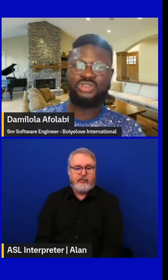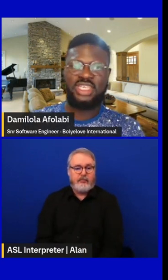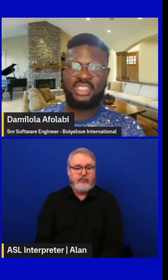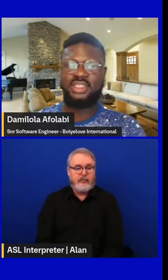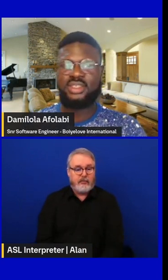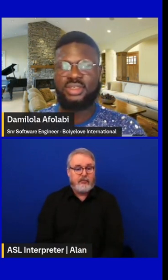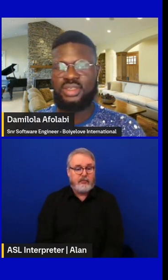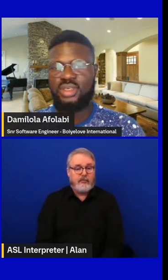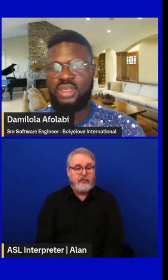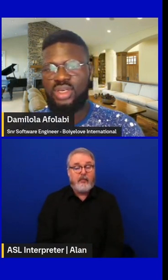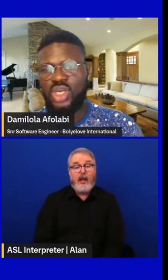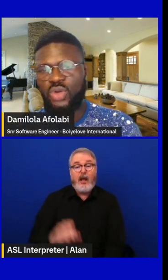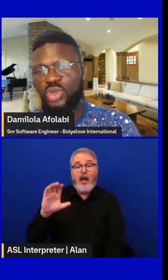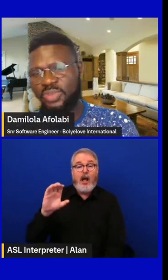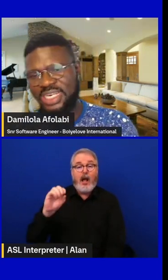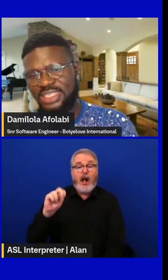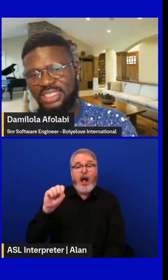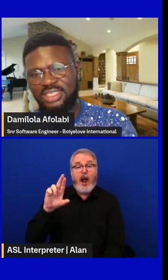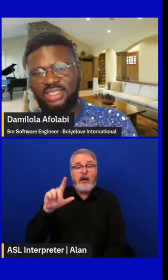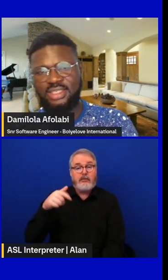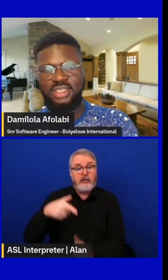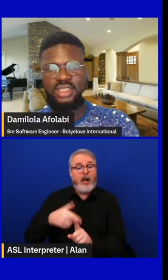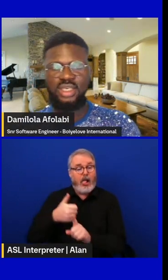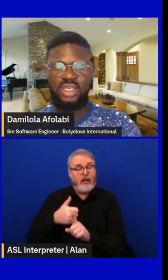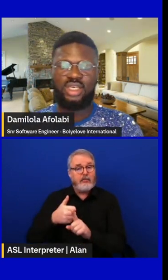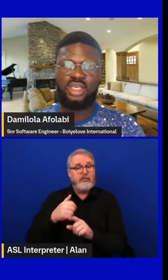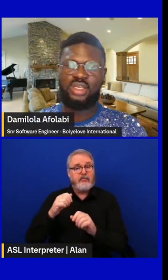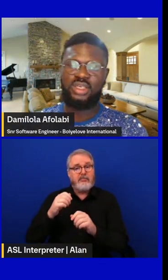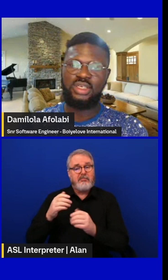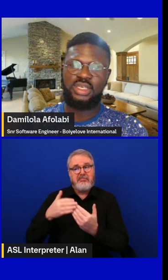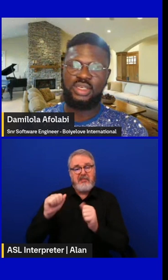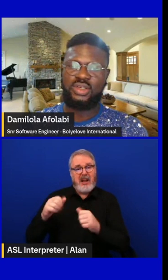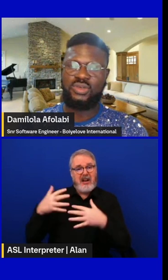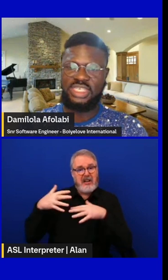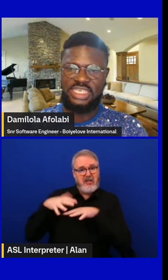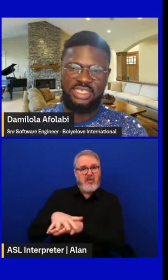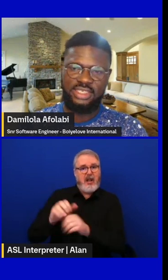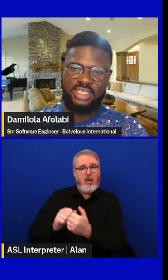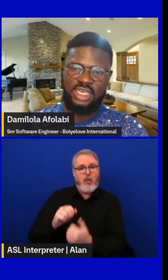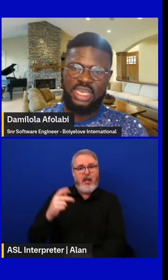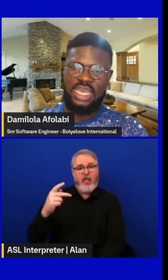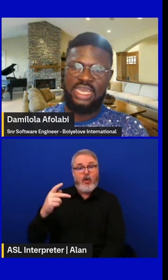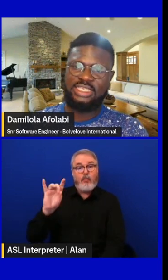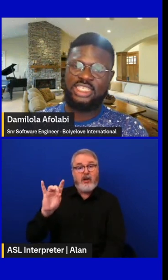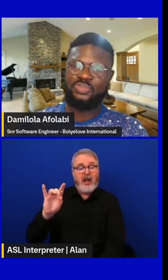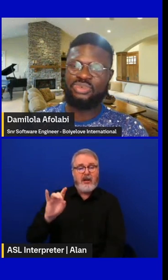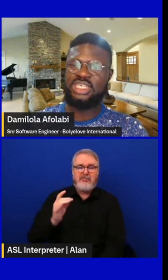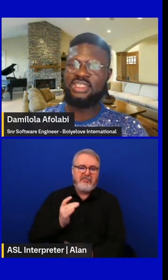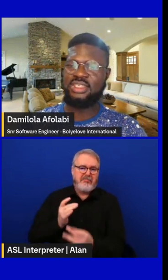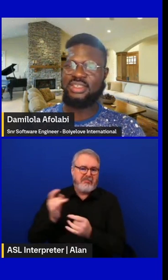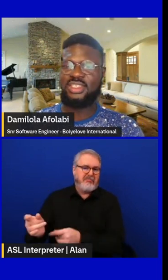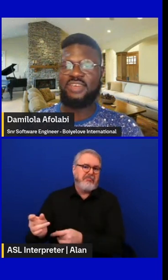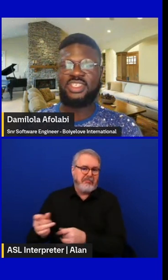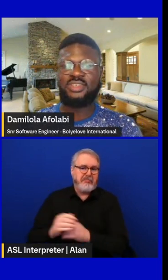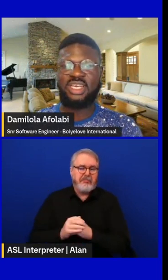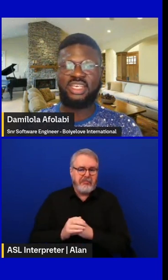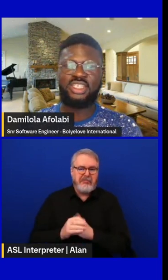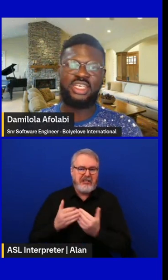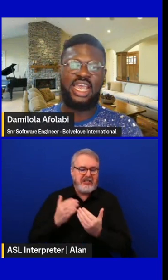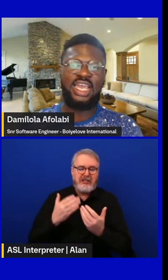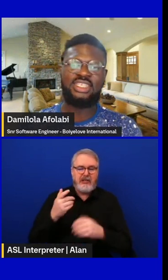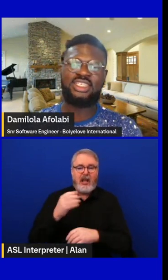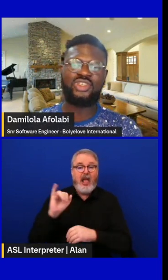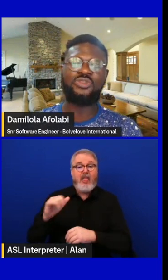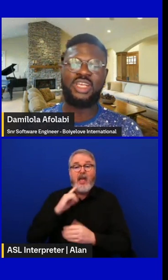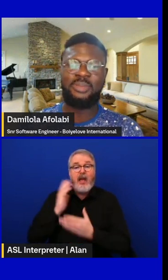Consul integrates with Kubernetes with ease, and this brings service